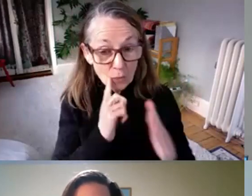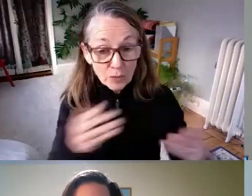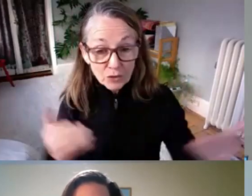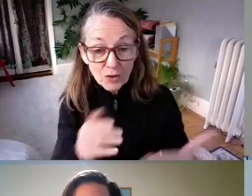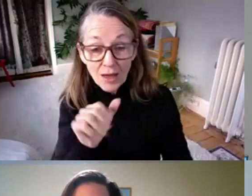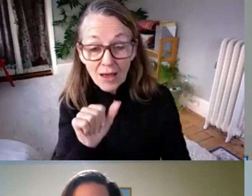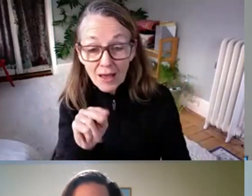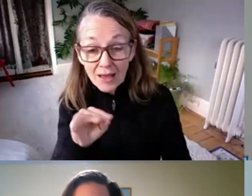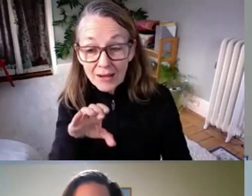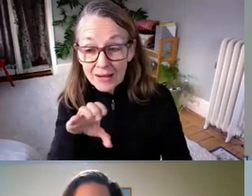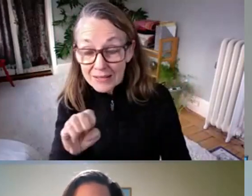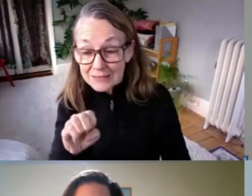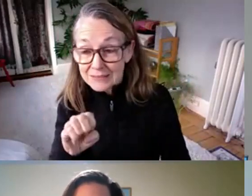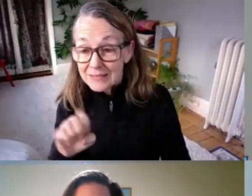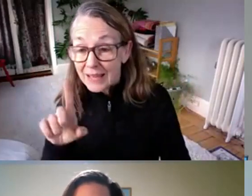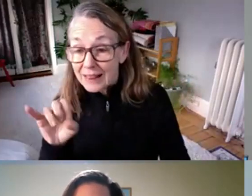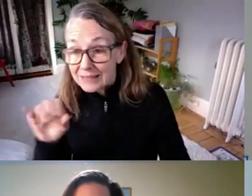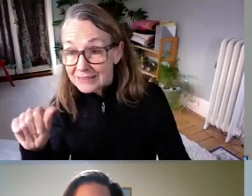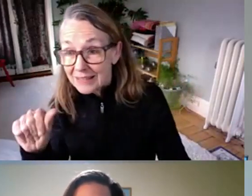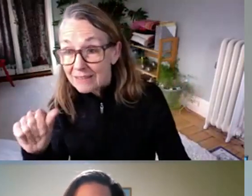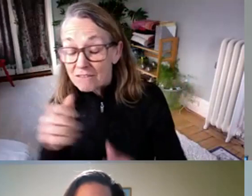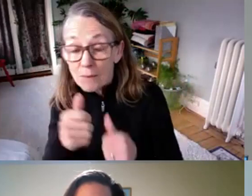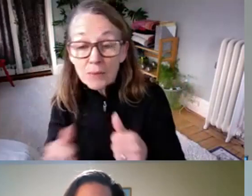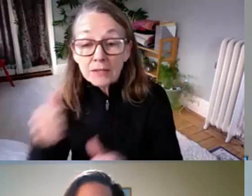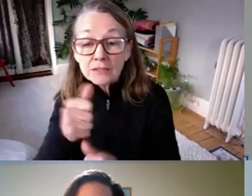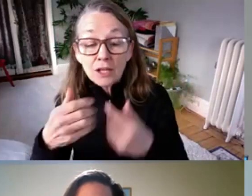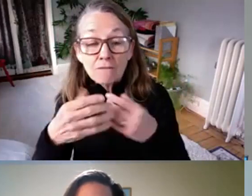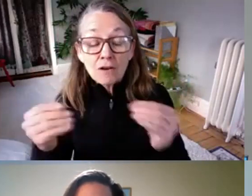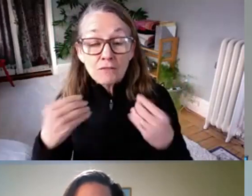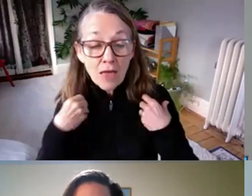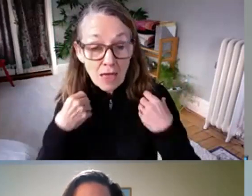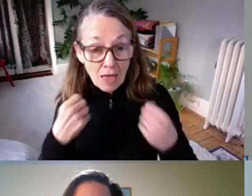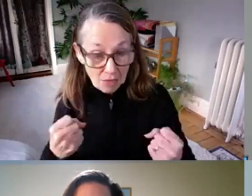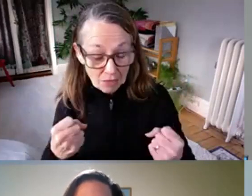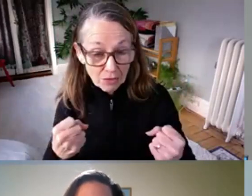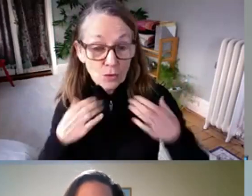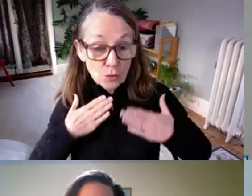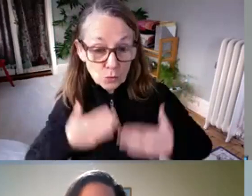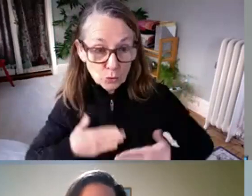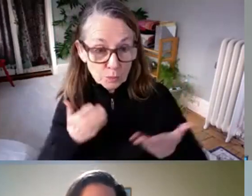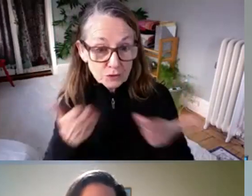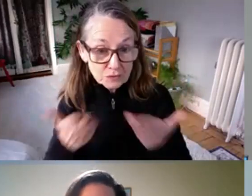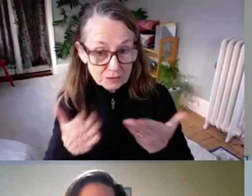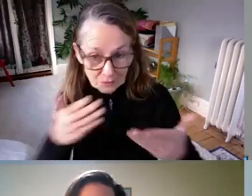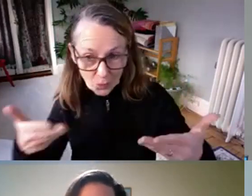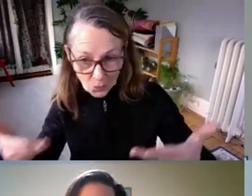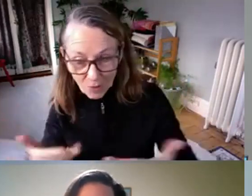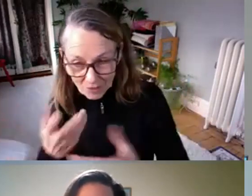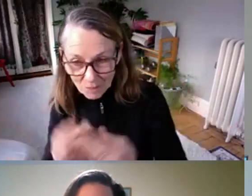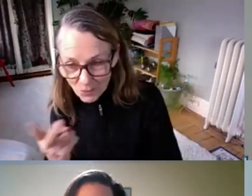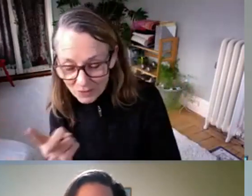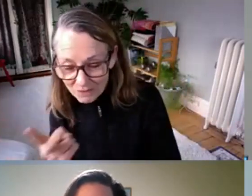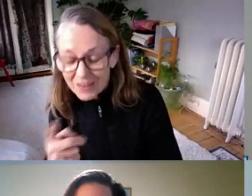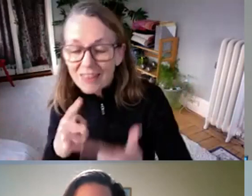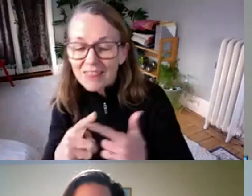Anita from the Rhode Island Executive Office of Health and Human Services. Welcome, both of you. And then we'll move on to